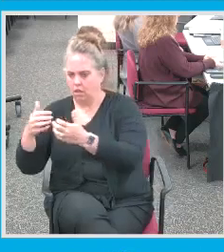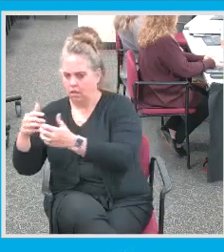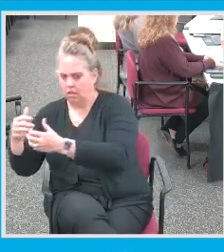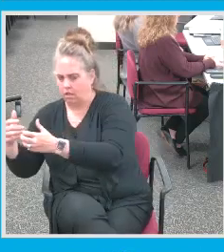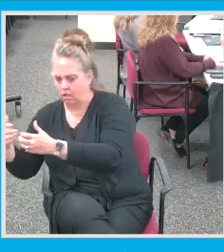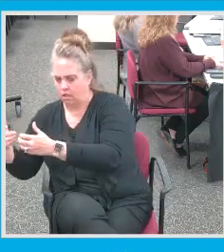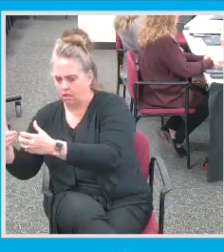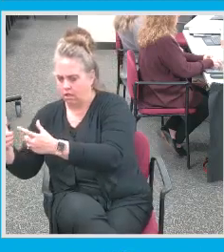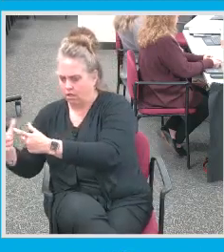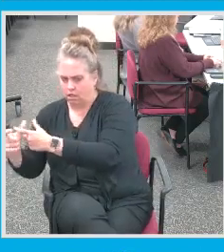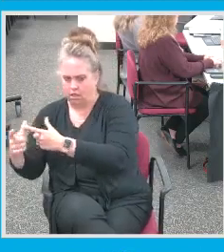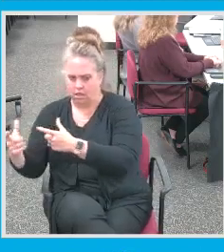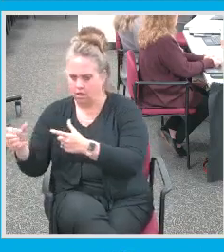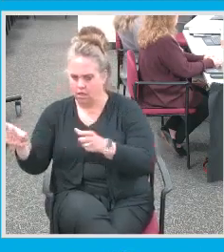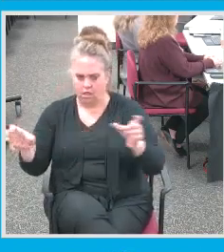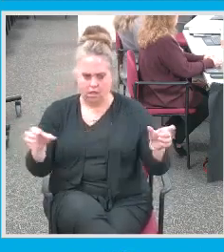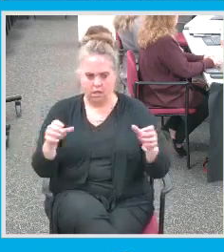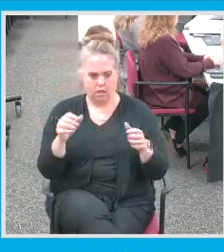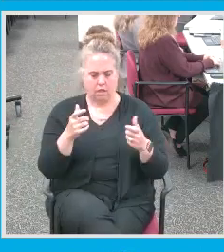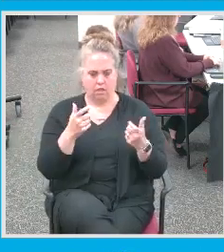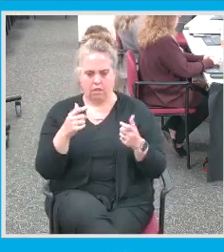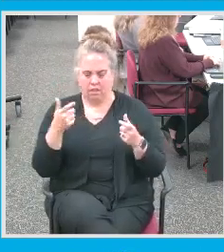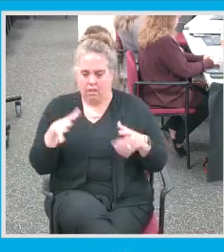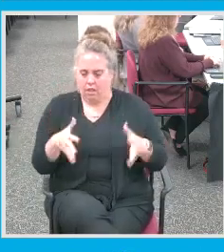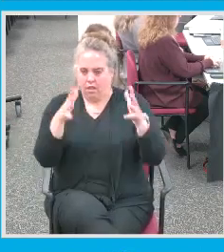use it, because you'll be panicked anyway. So